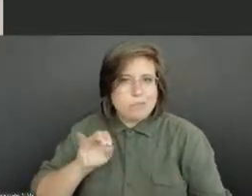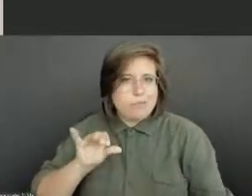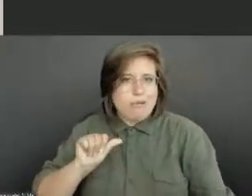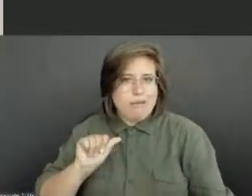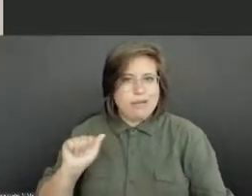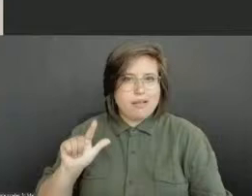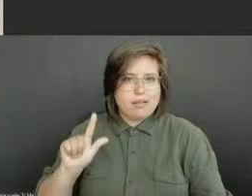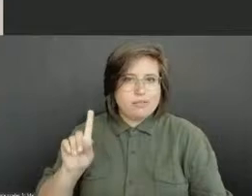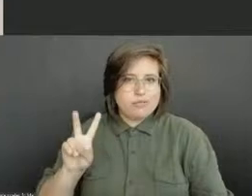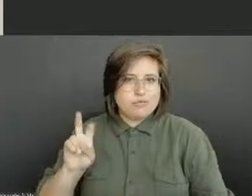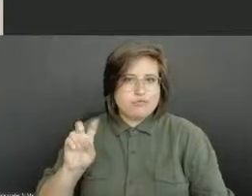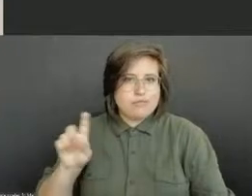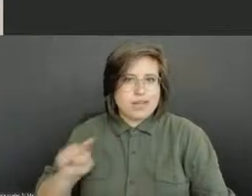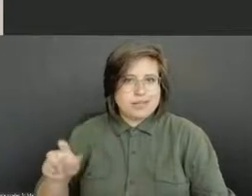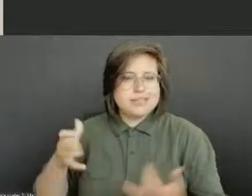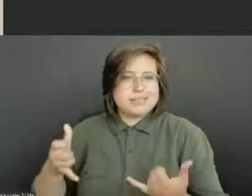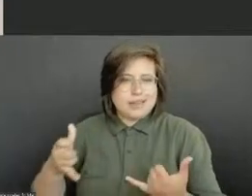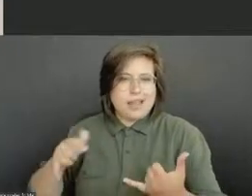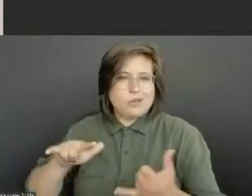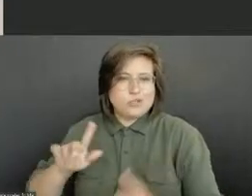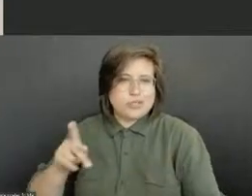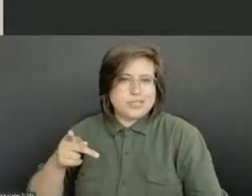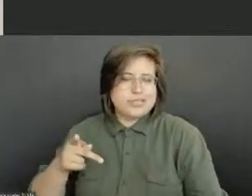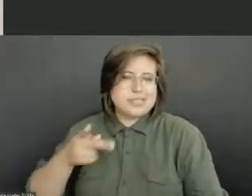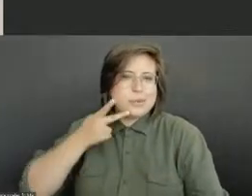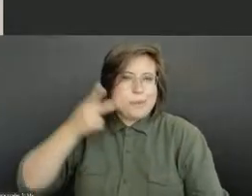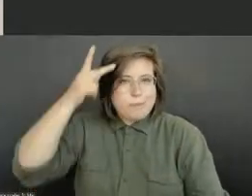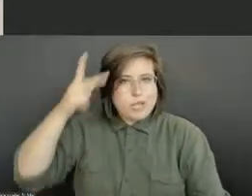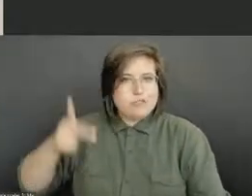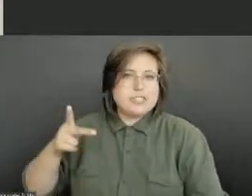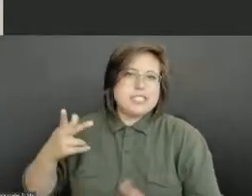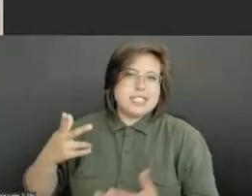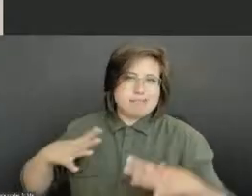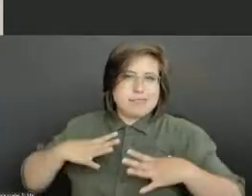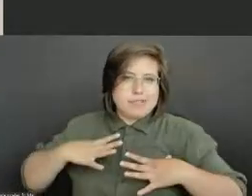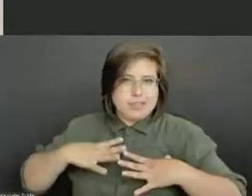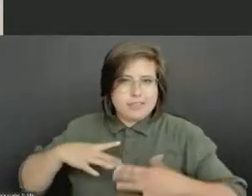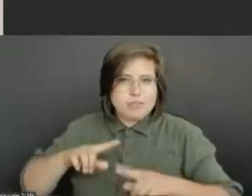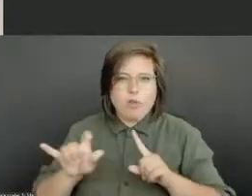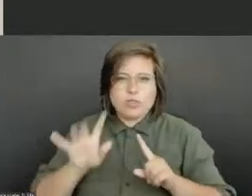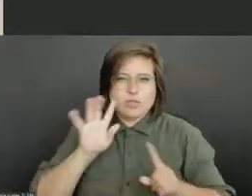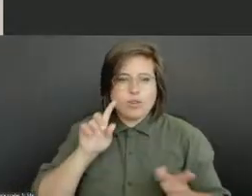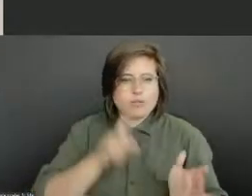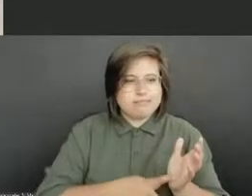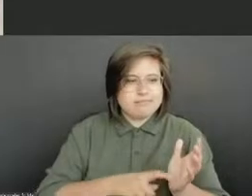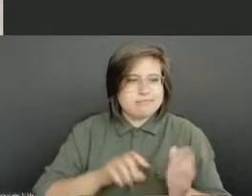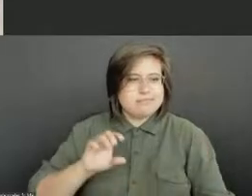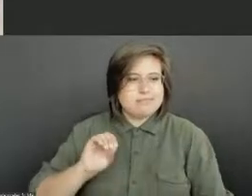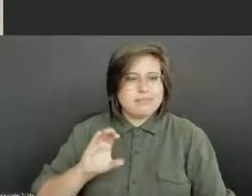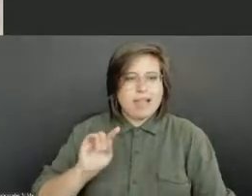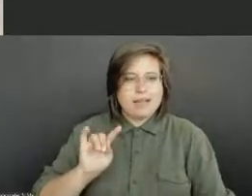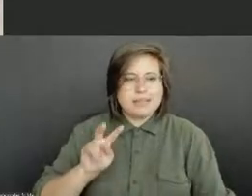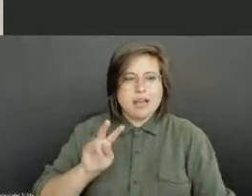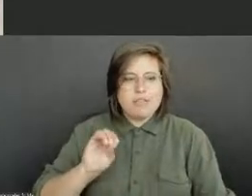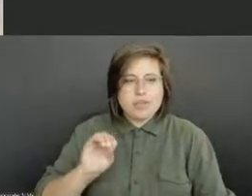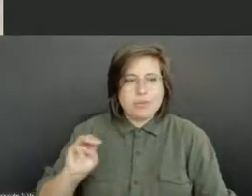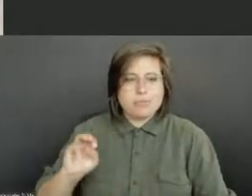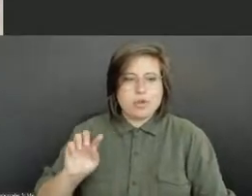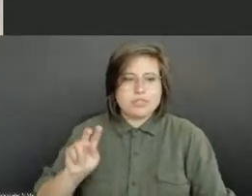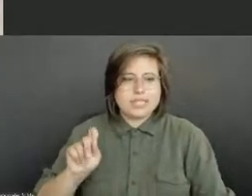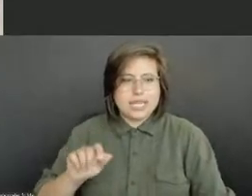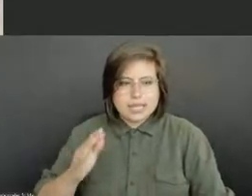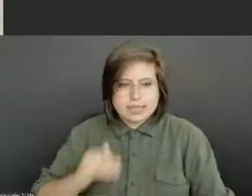is now on parenting leave, as has been mentioned, but I also want to acknowledge Octavio Martinez, Vincent